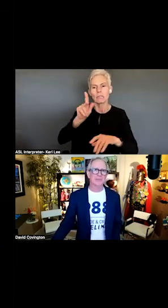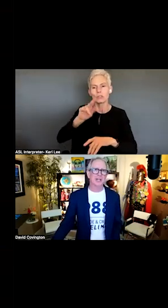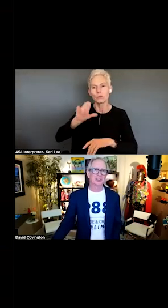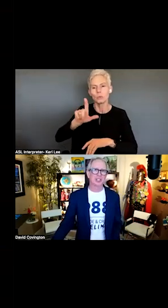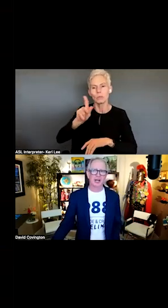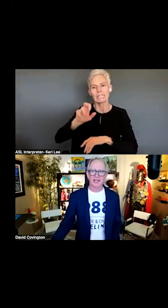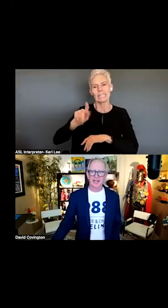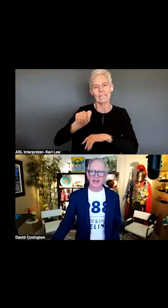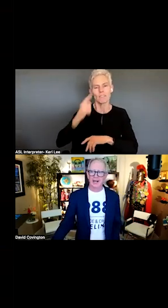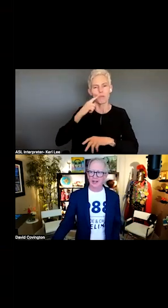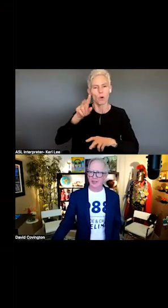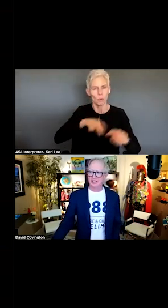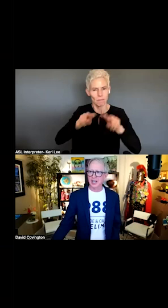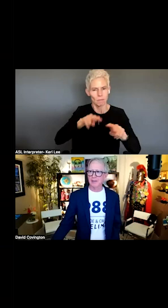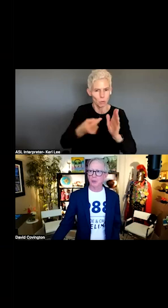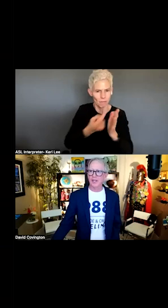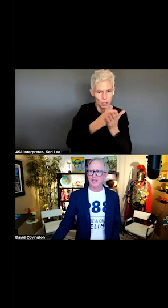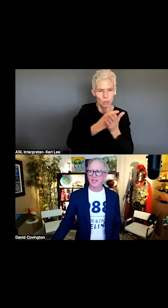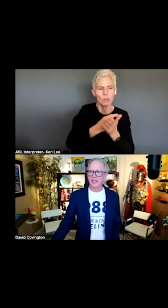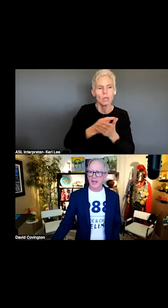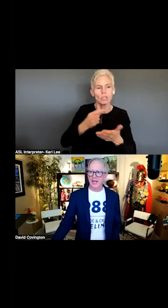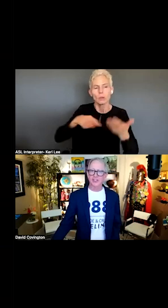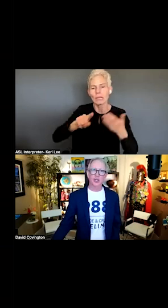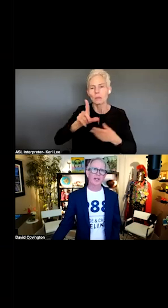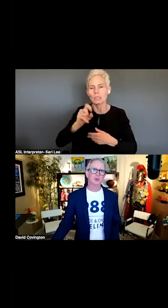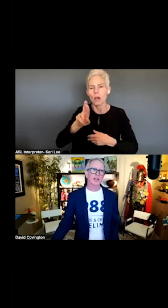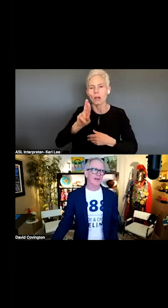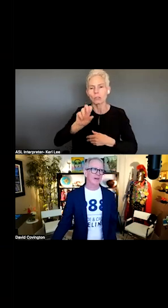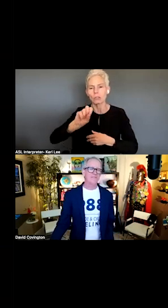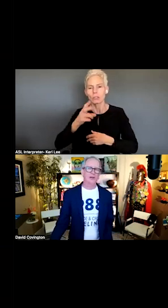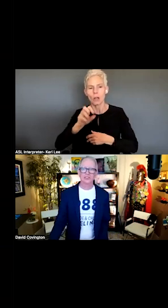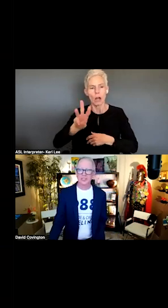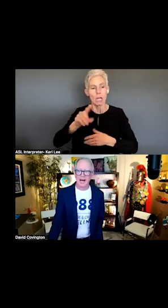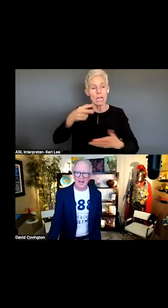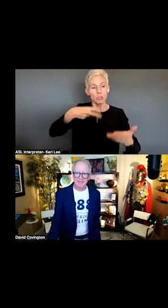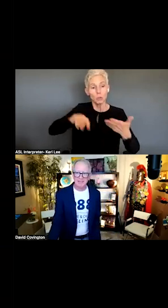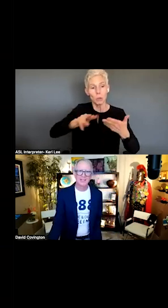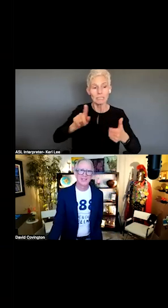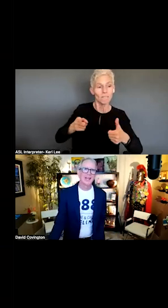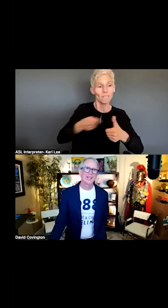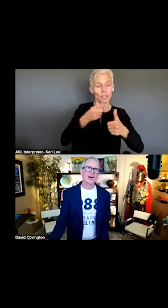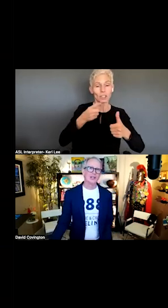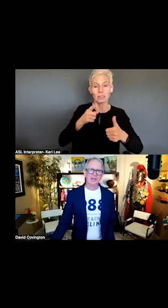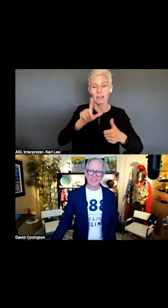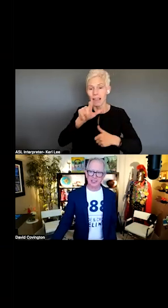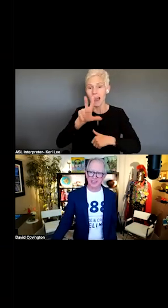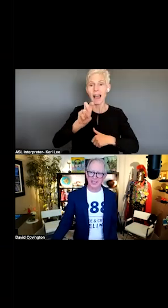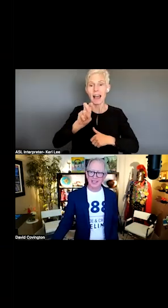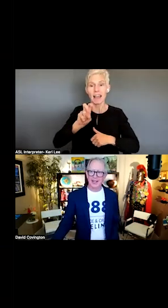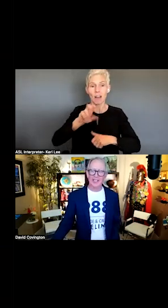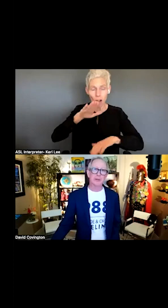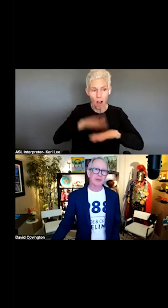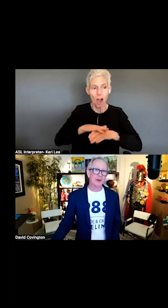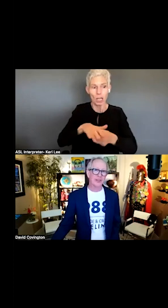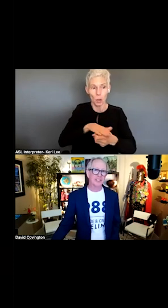that from Dr. Shaw this coming week. And in 2 weeks, we're going to have our first live and on location.